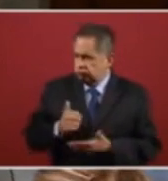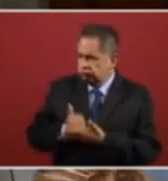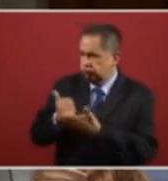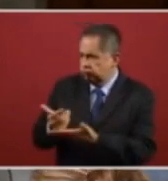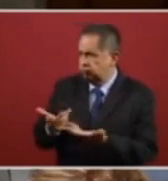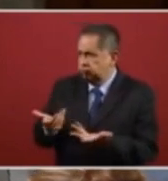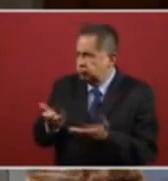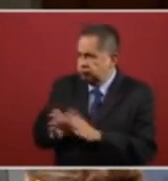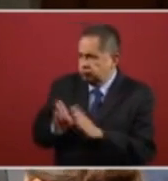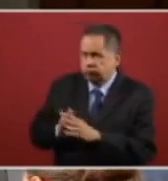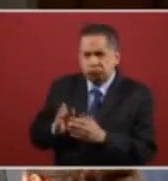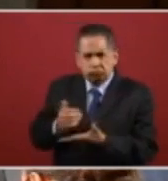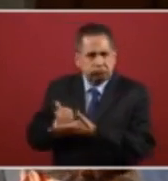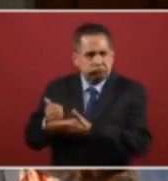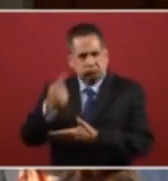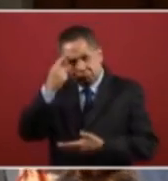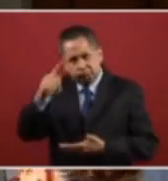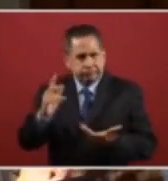to contribute,